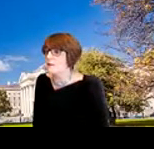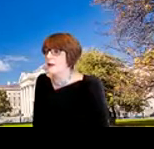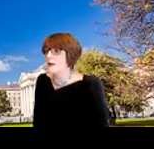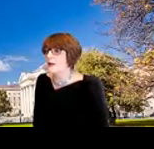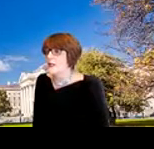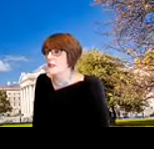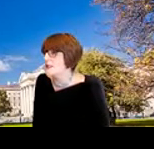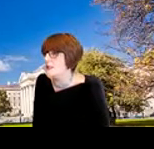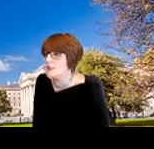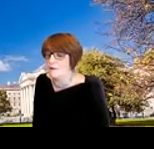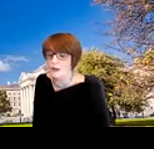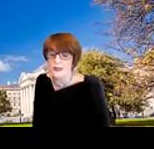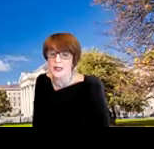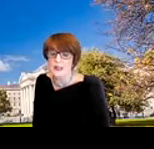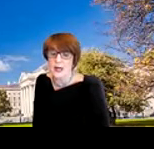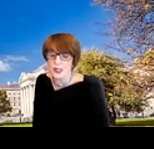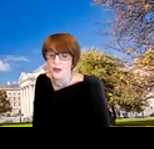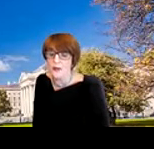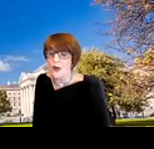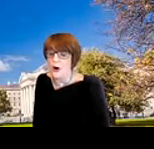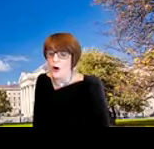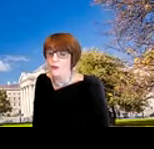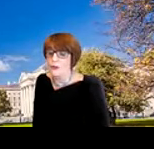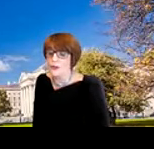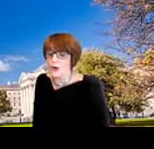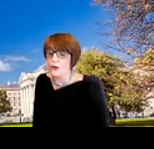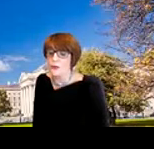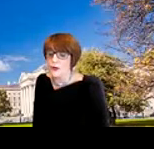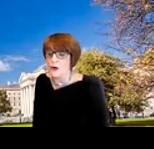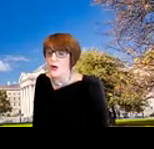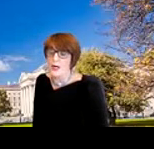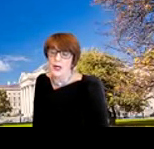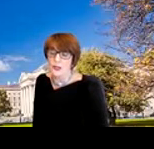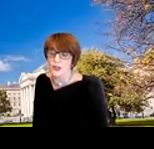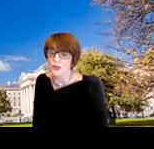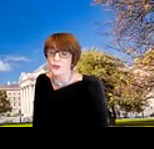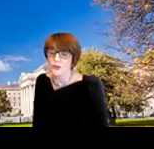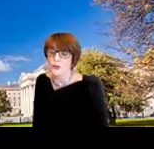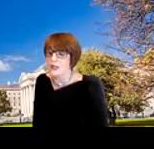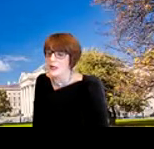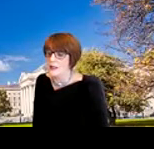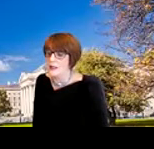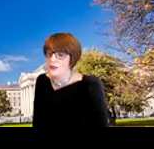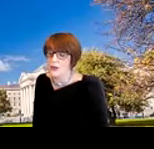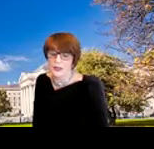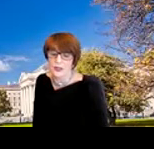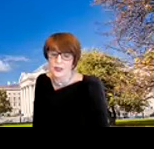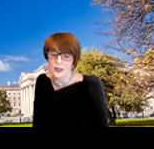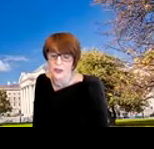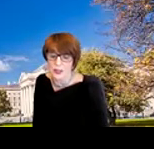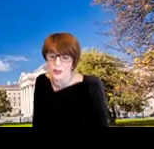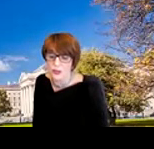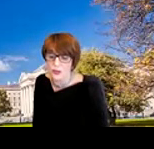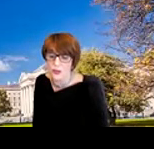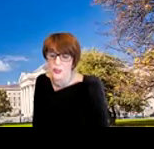70% of people, 60 to 70% adhering almost always to the guidelines. So I think it